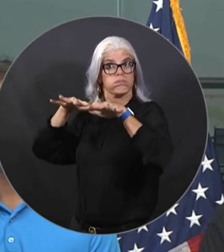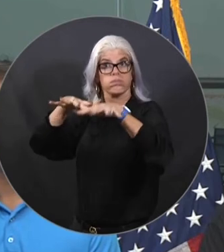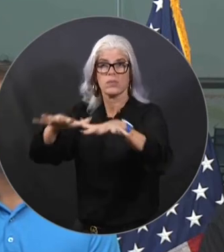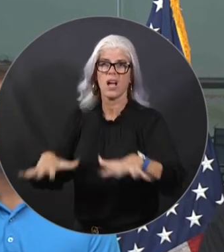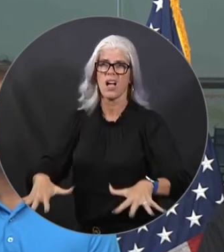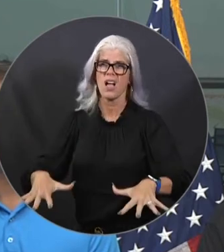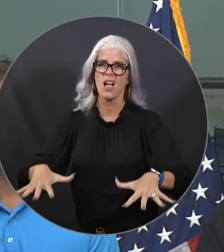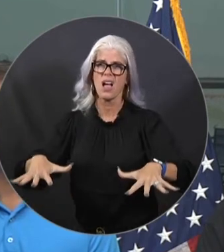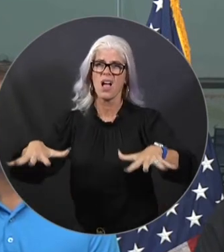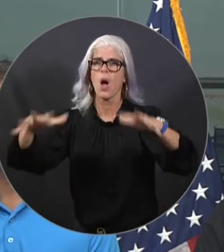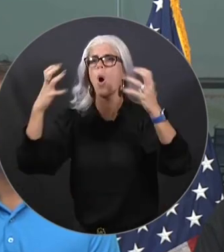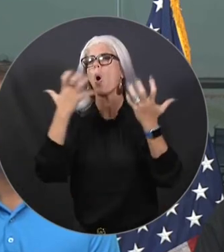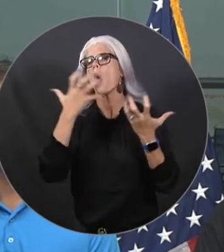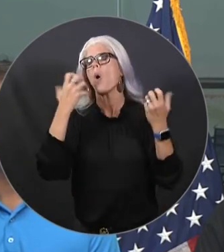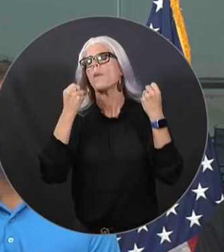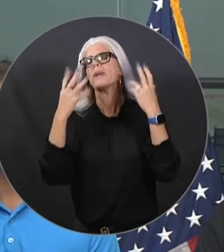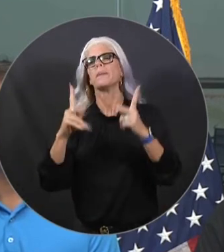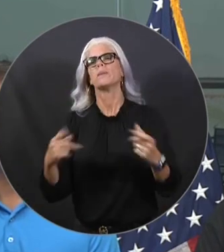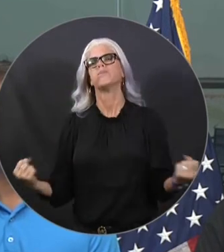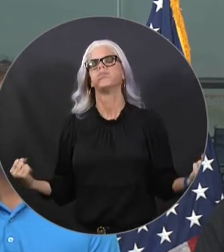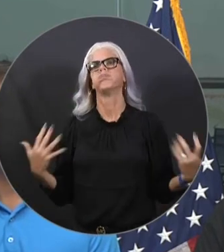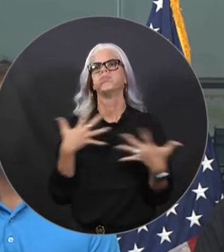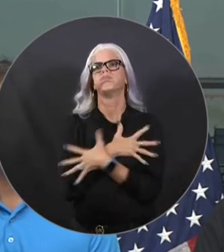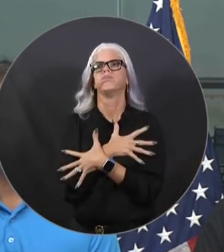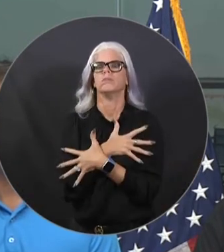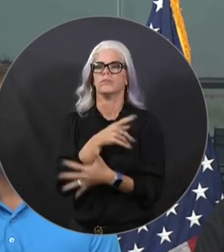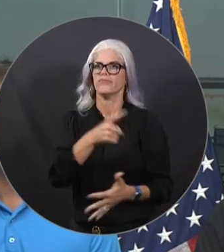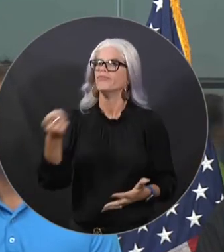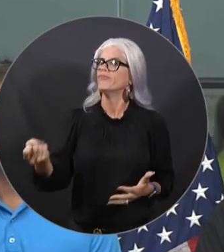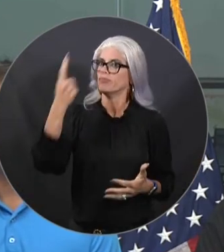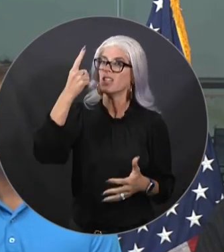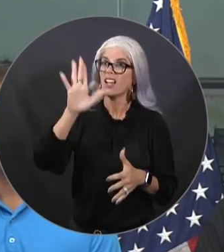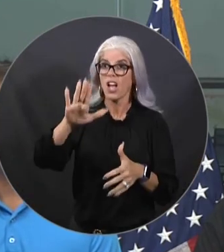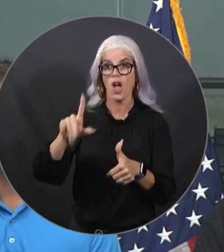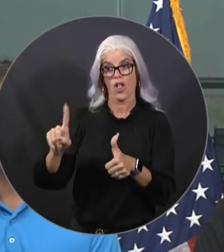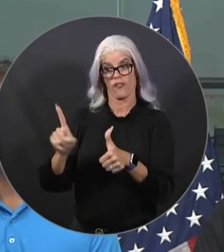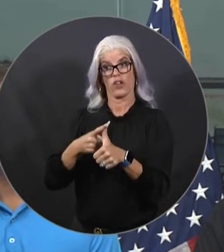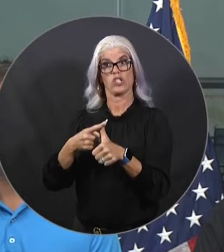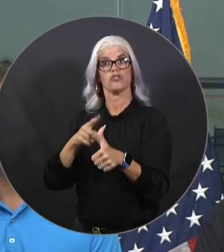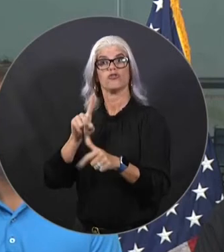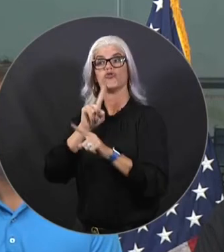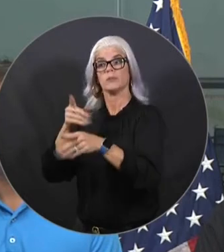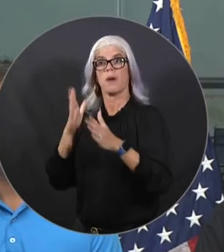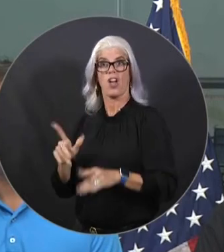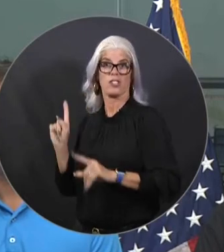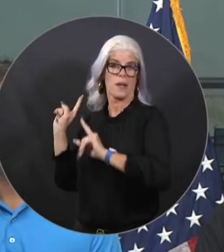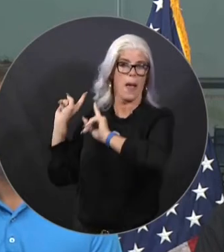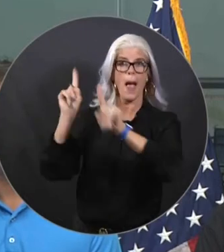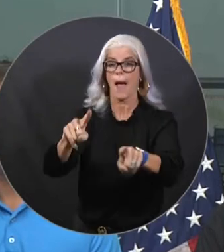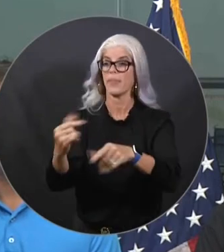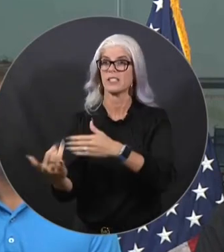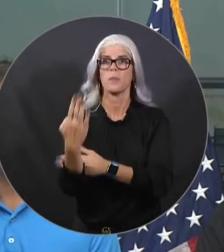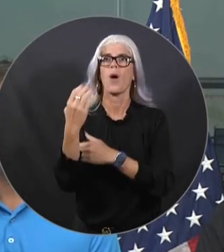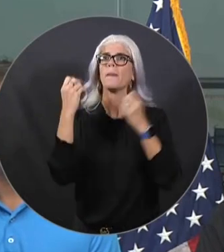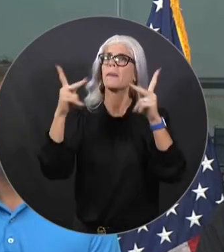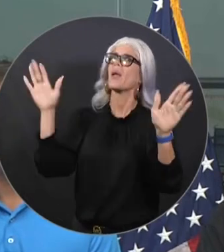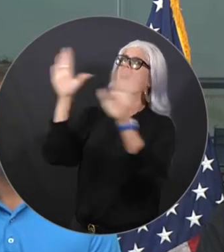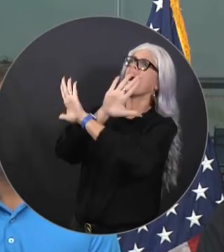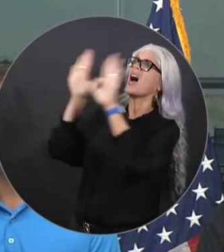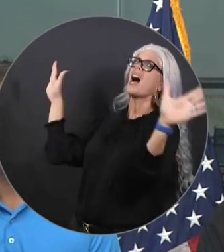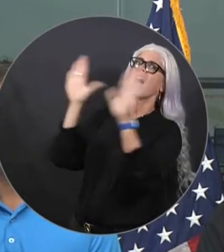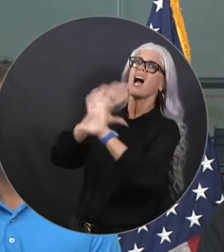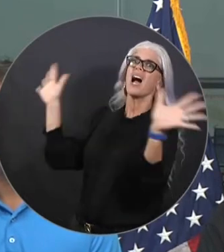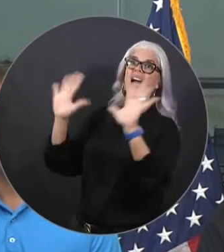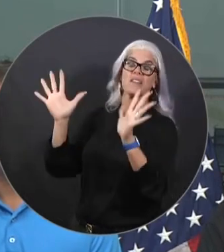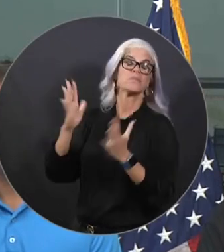understandably. When initially the first responders came this morning, people would wave them down, whether they were by helicopter,